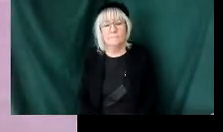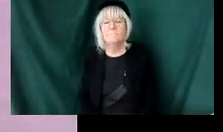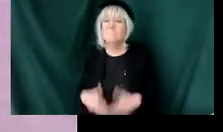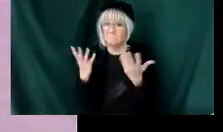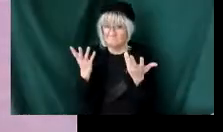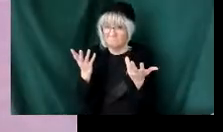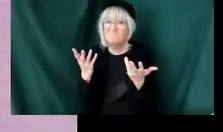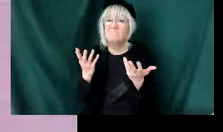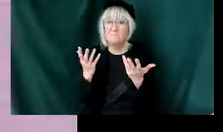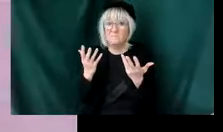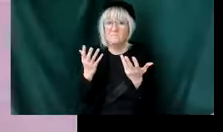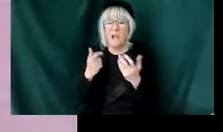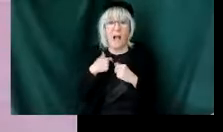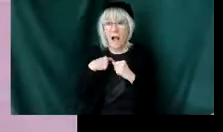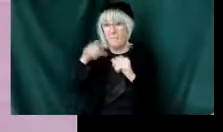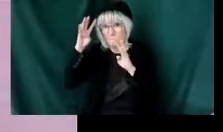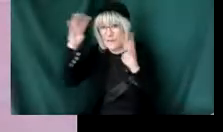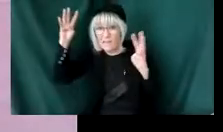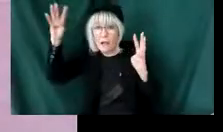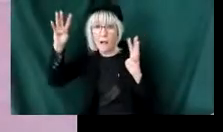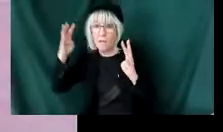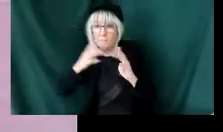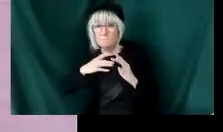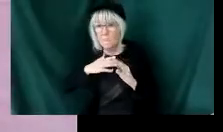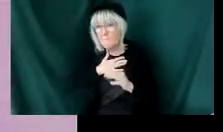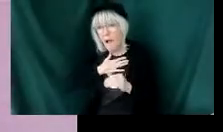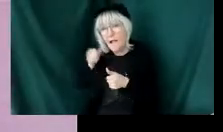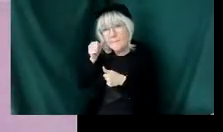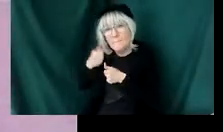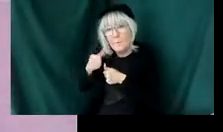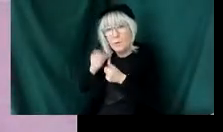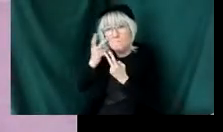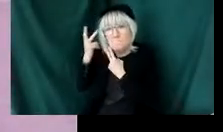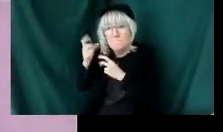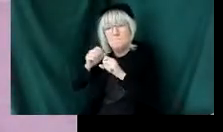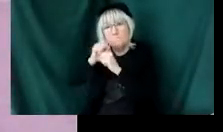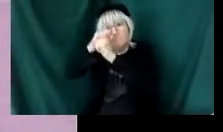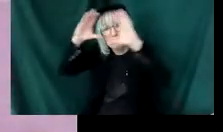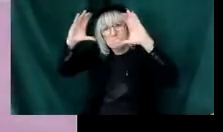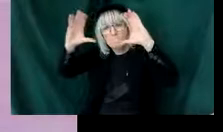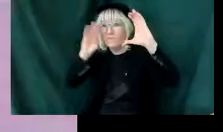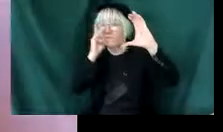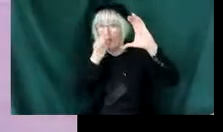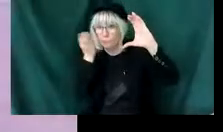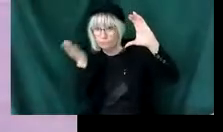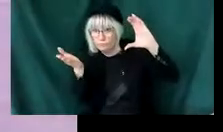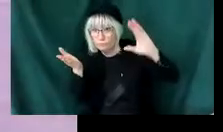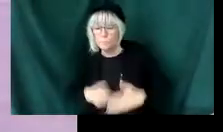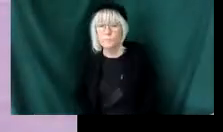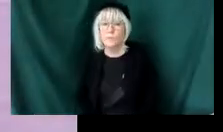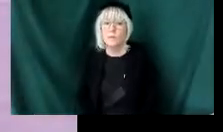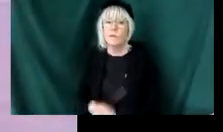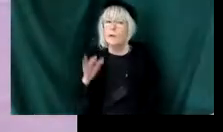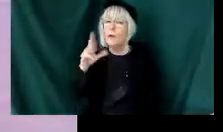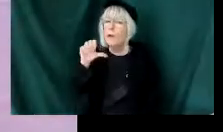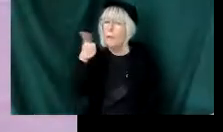So like I said, I'm just making this up from my imagination. Another thing that we see in orange